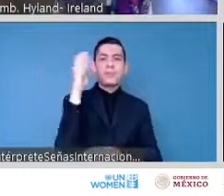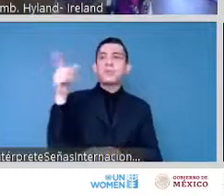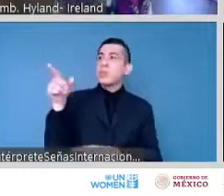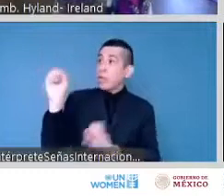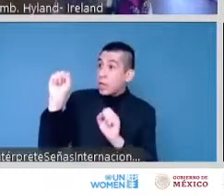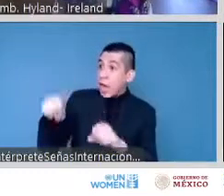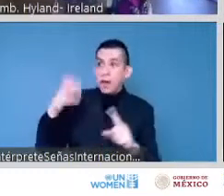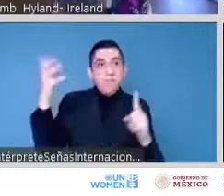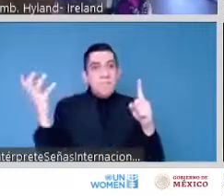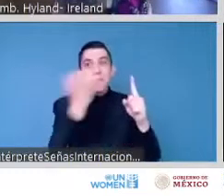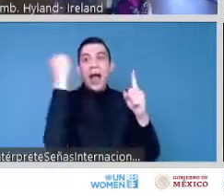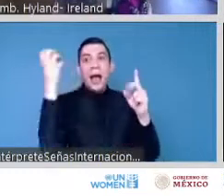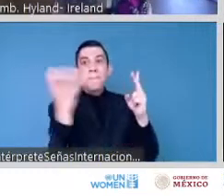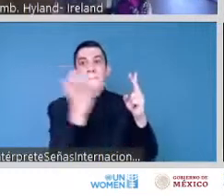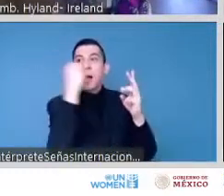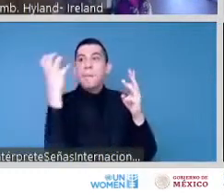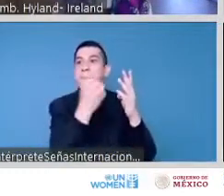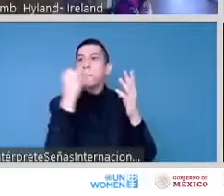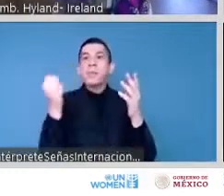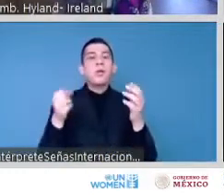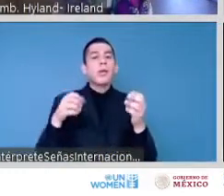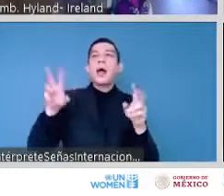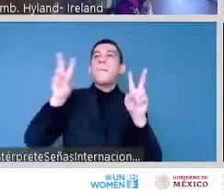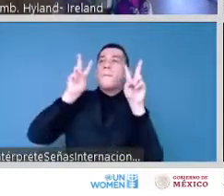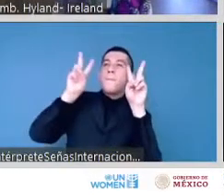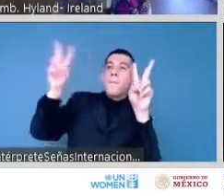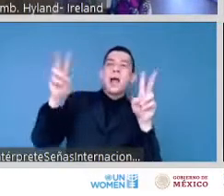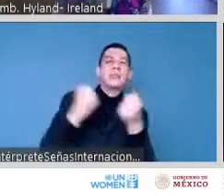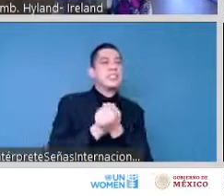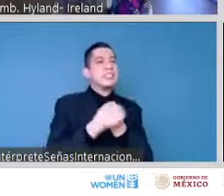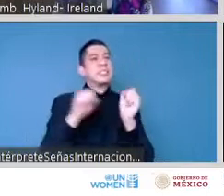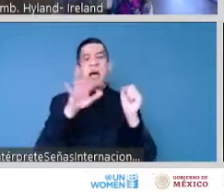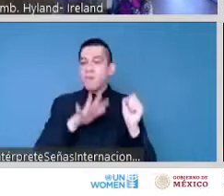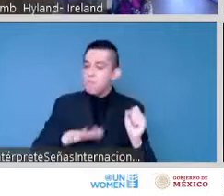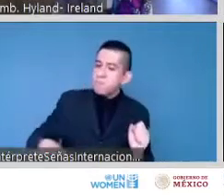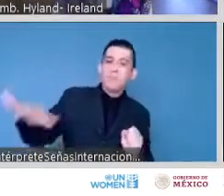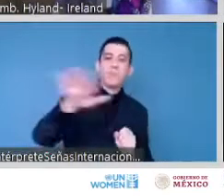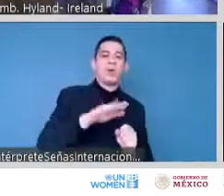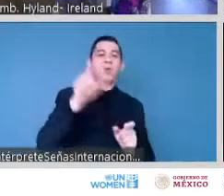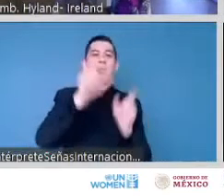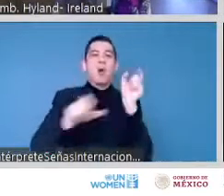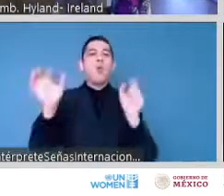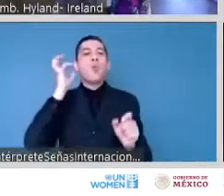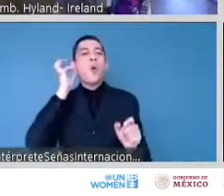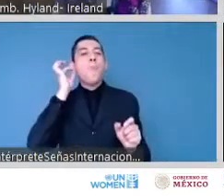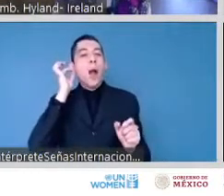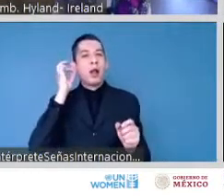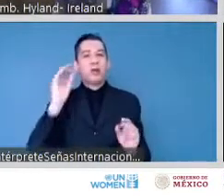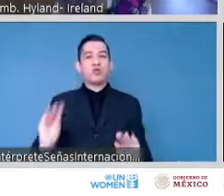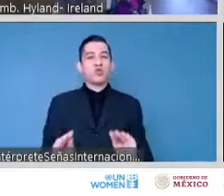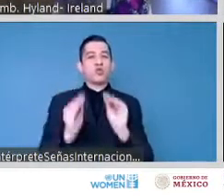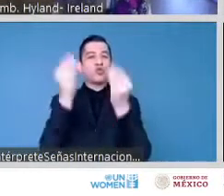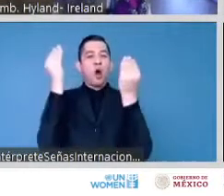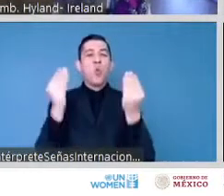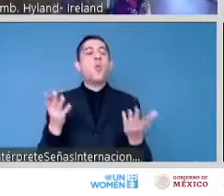youth peace and security agendas on the ground? And what are the main barriers that women and girls in your country